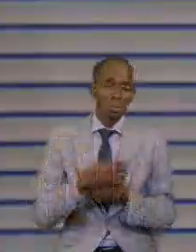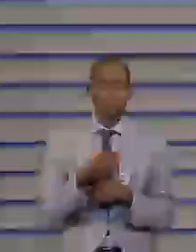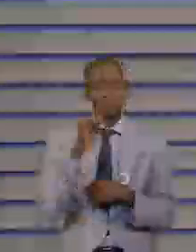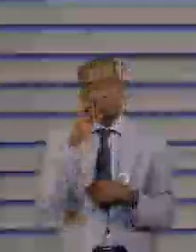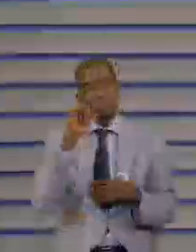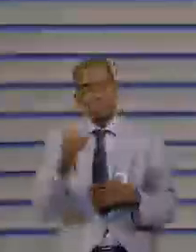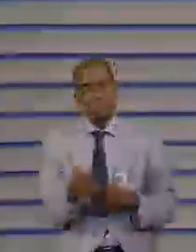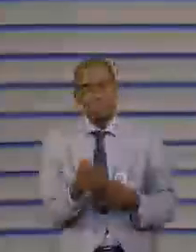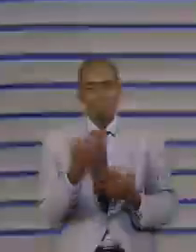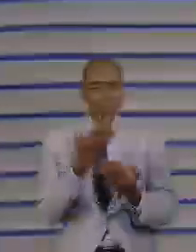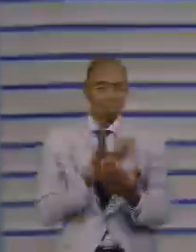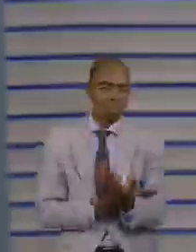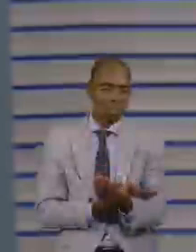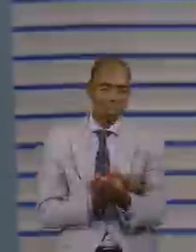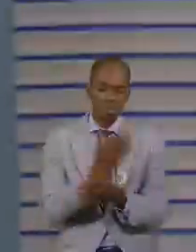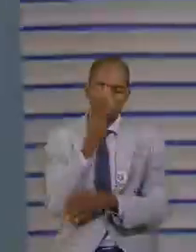or night.